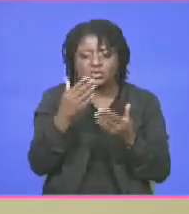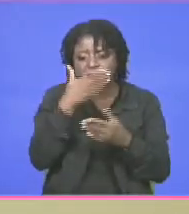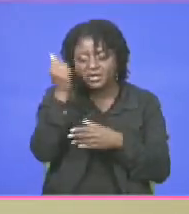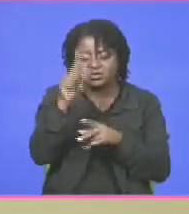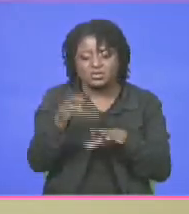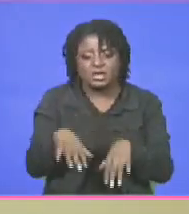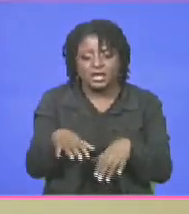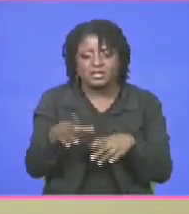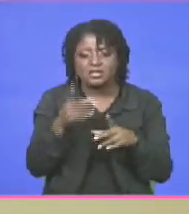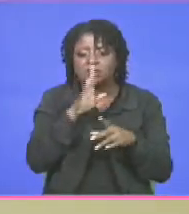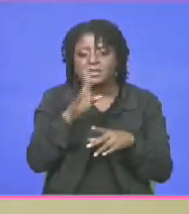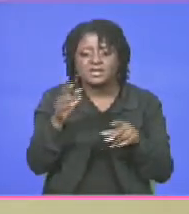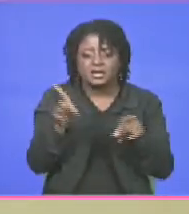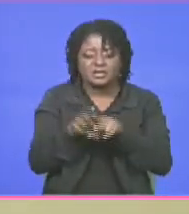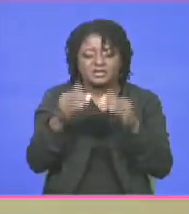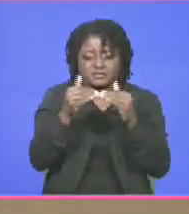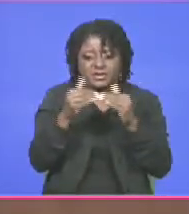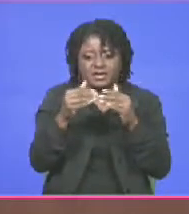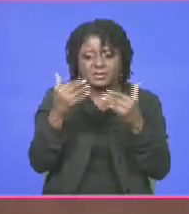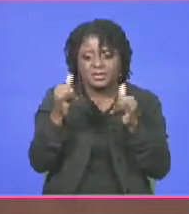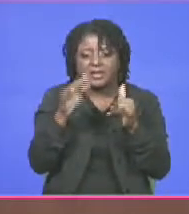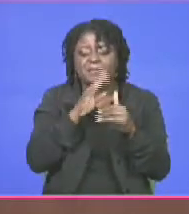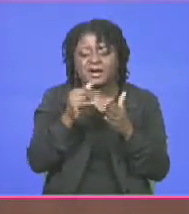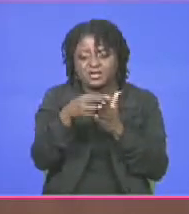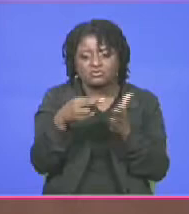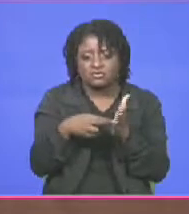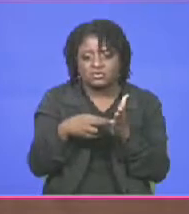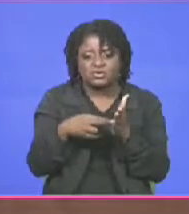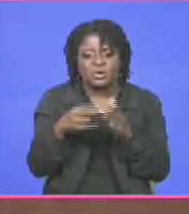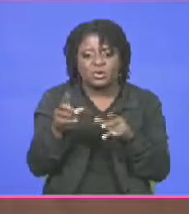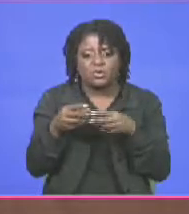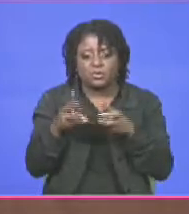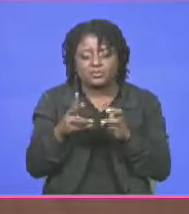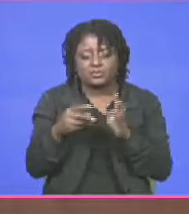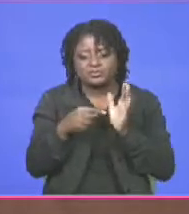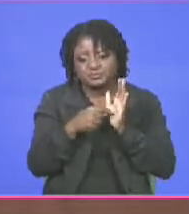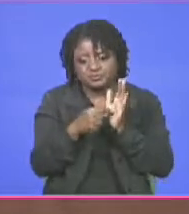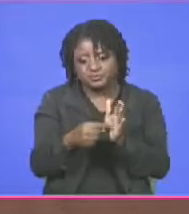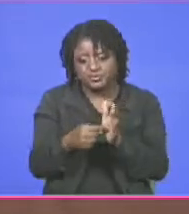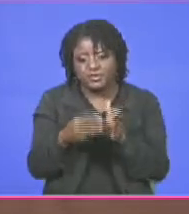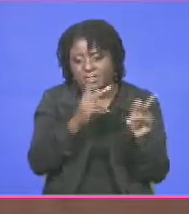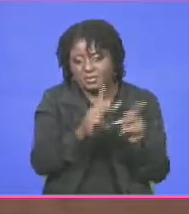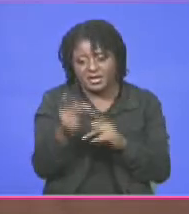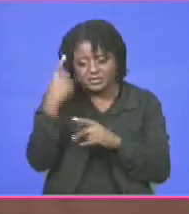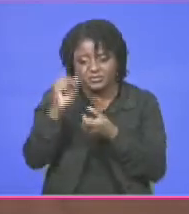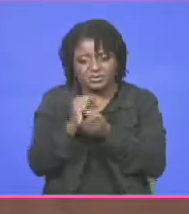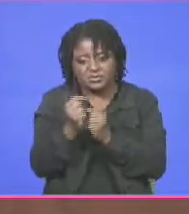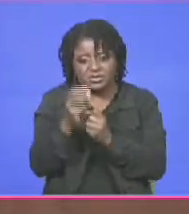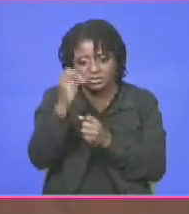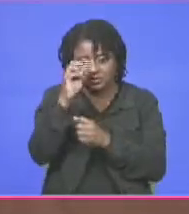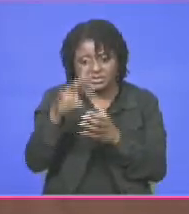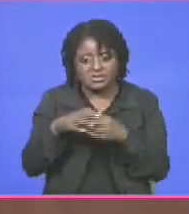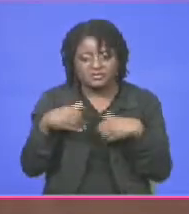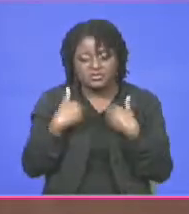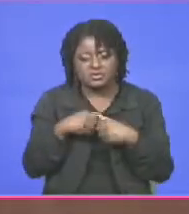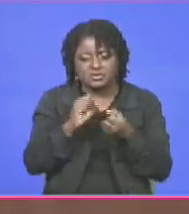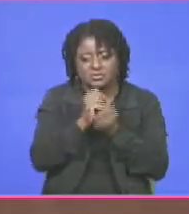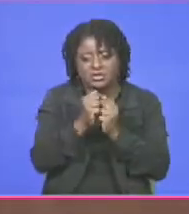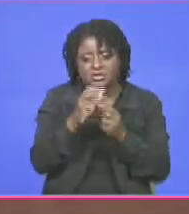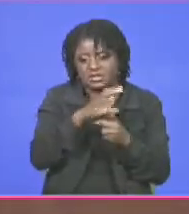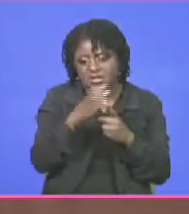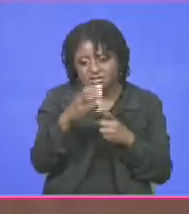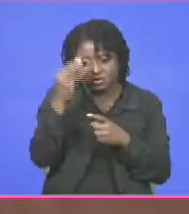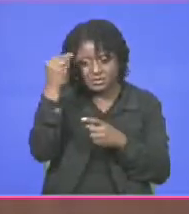fair and play by the rules. While revealing the plans for sports in the country, Minister of Youth, Sports and Culture Michael